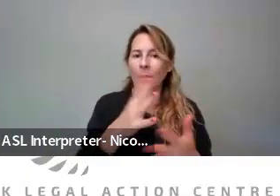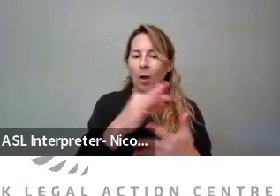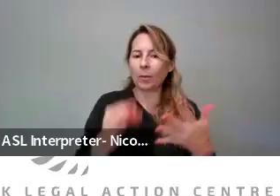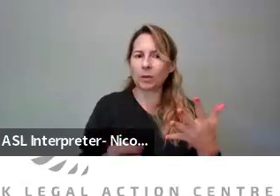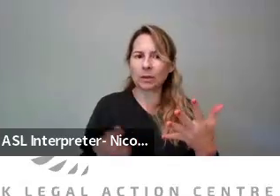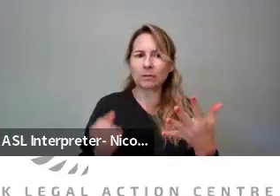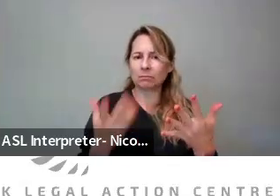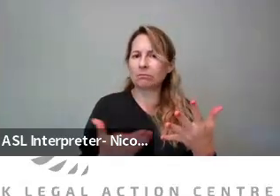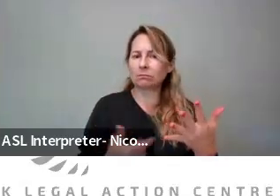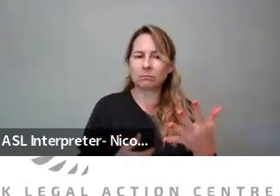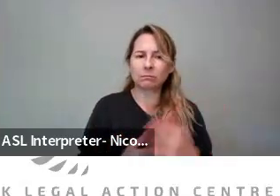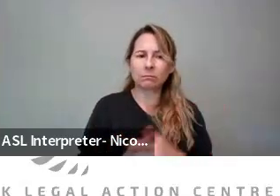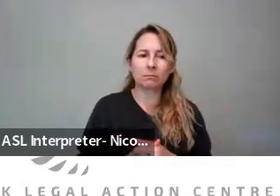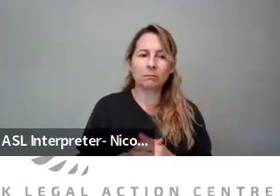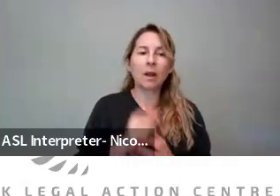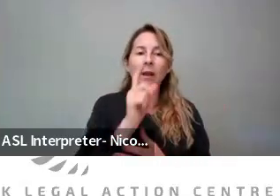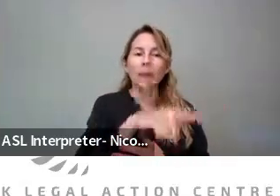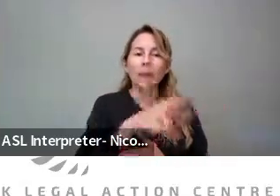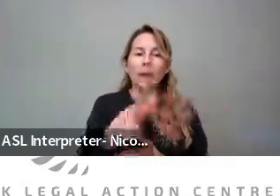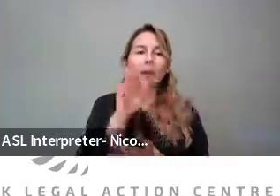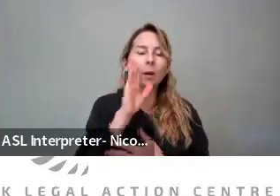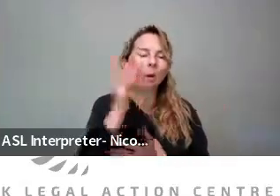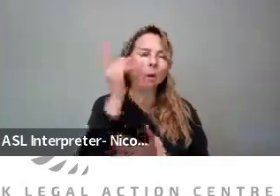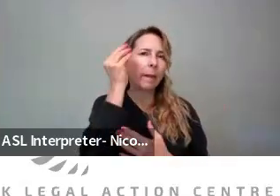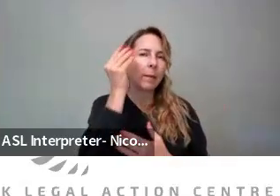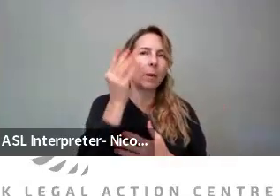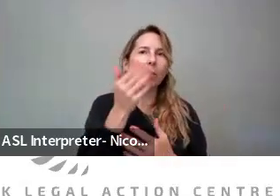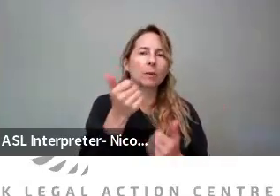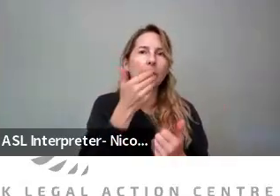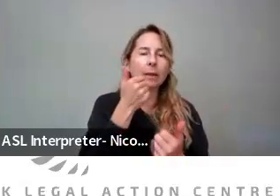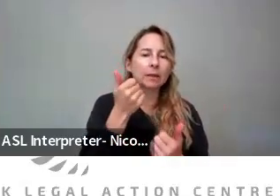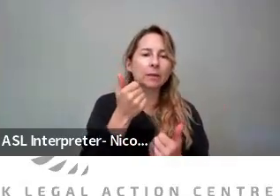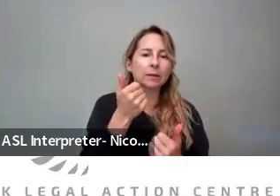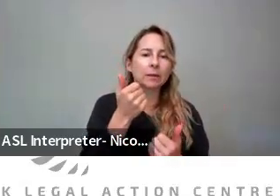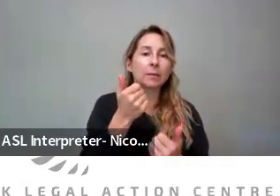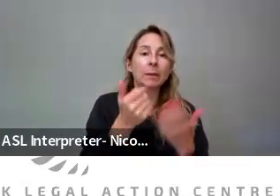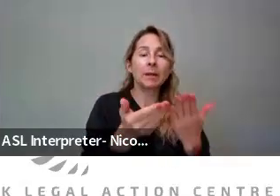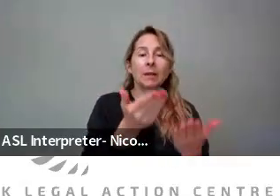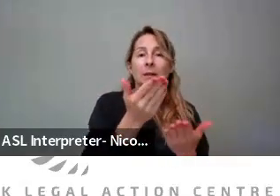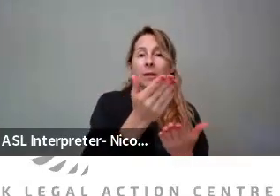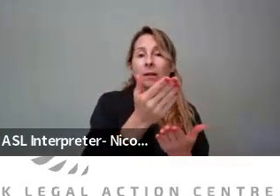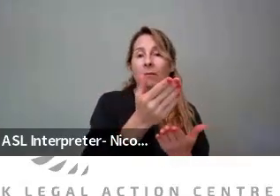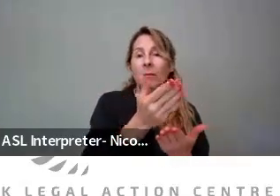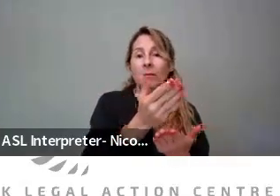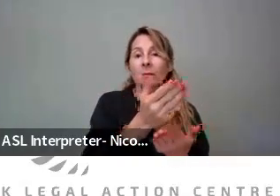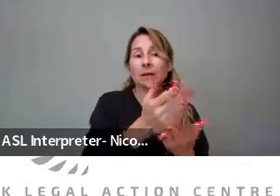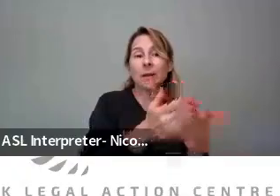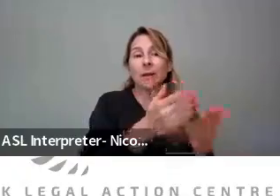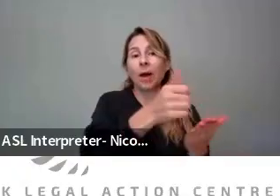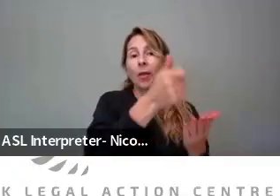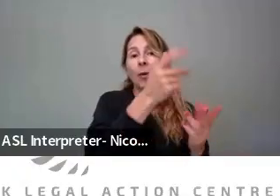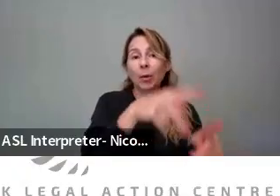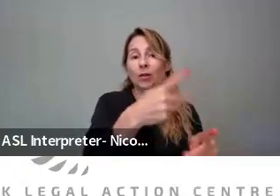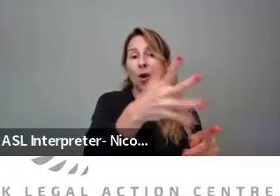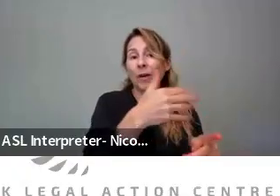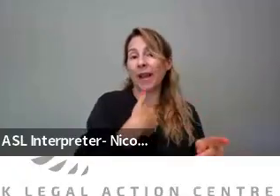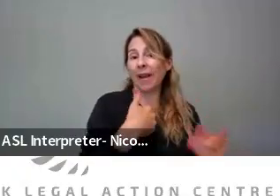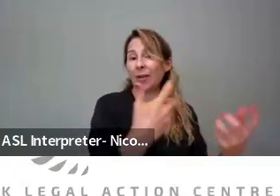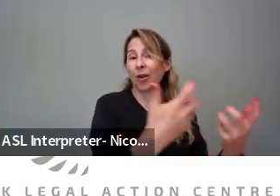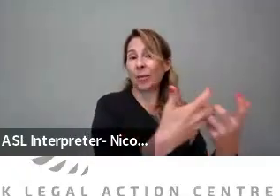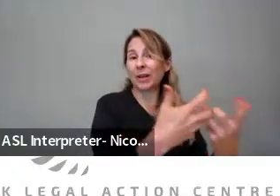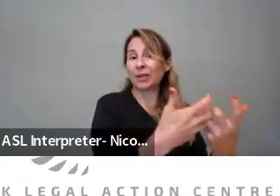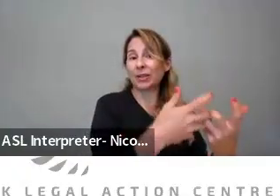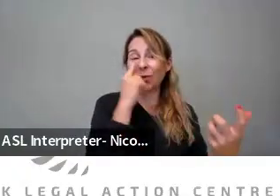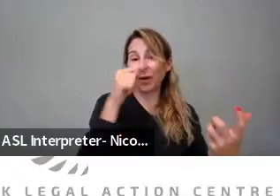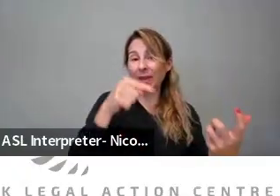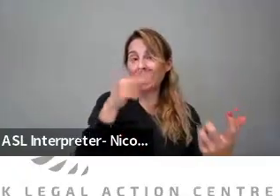So the landlord will take into consideration that somebody might already be receiving accommodation to use this particular